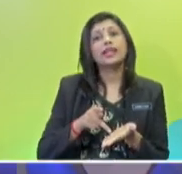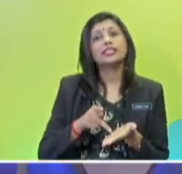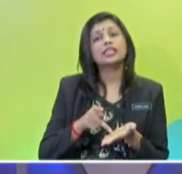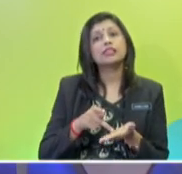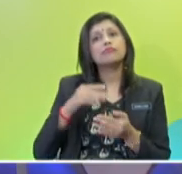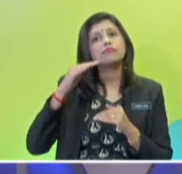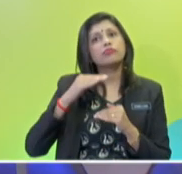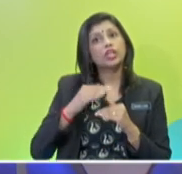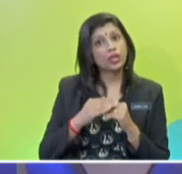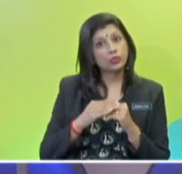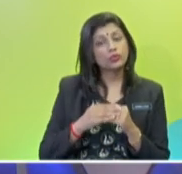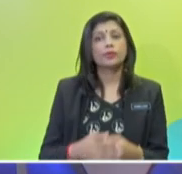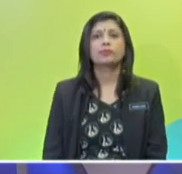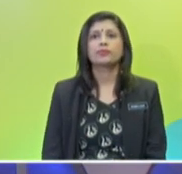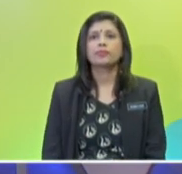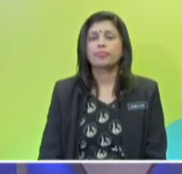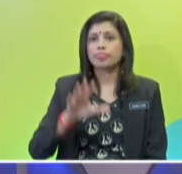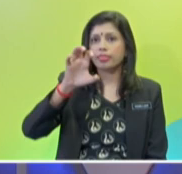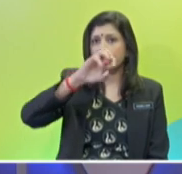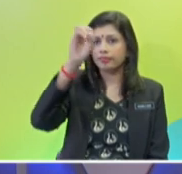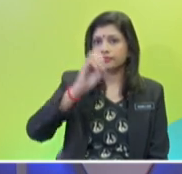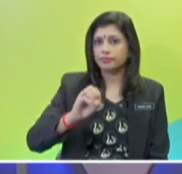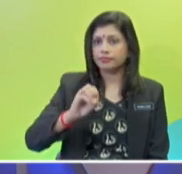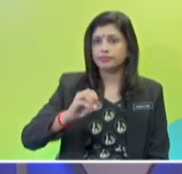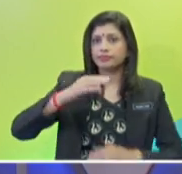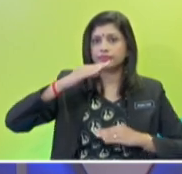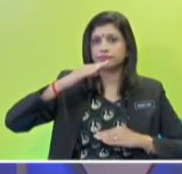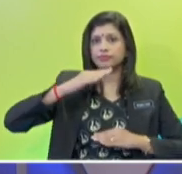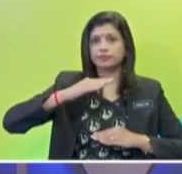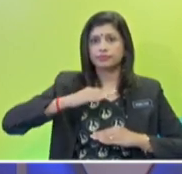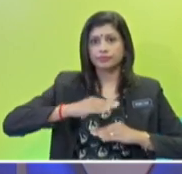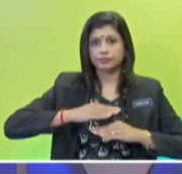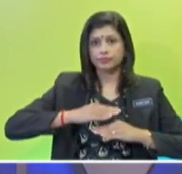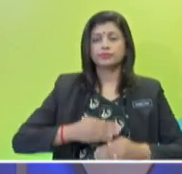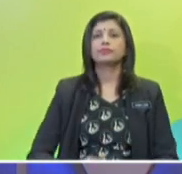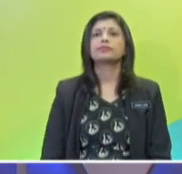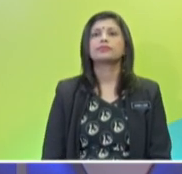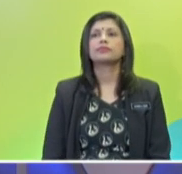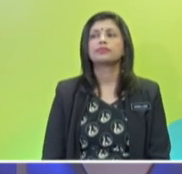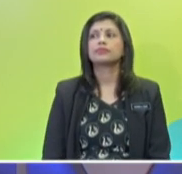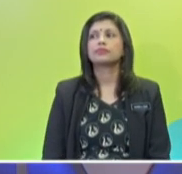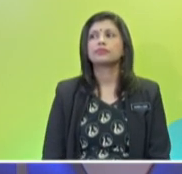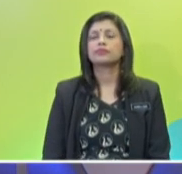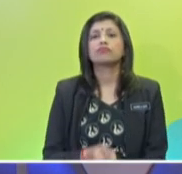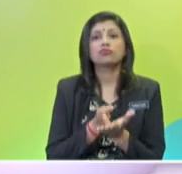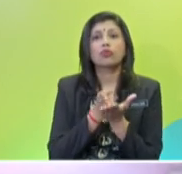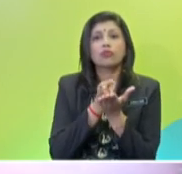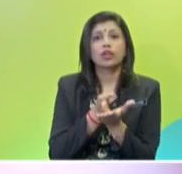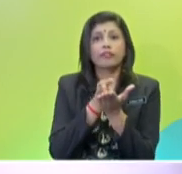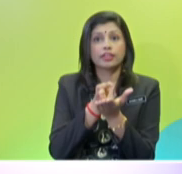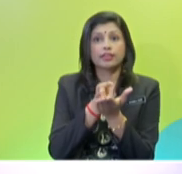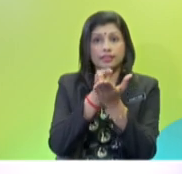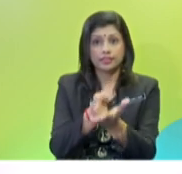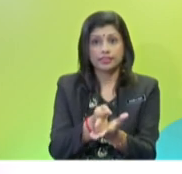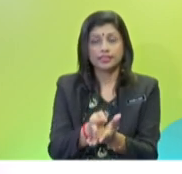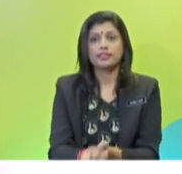it's 50% discount, if the price is 100 ringgit, now it is 50 ringgit. Okay, the next word is a ferry. A ferry is a